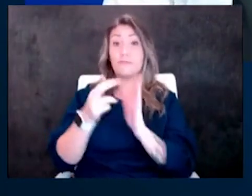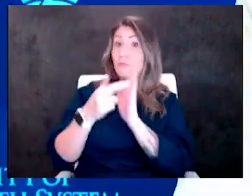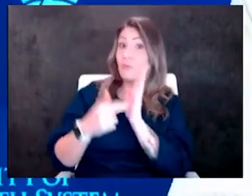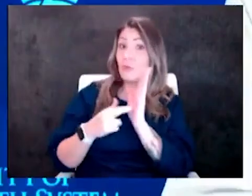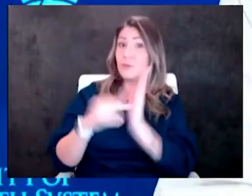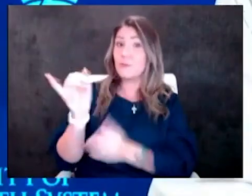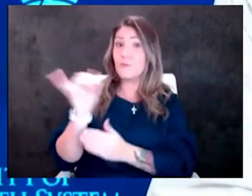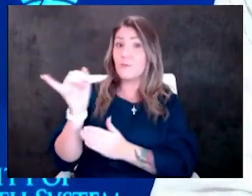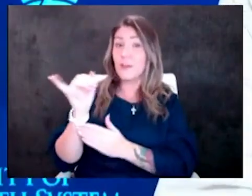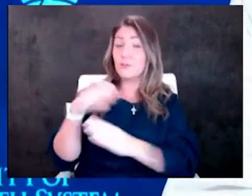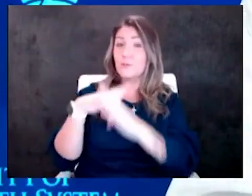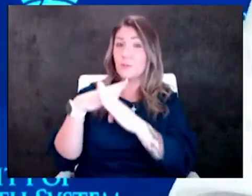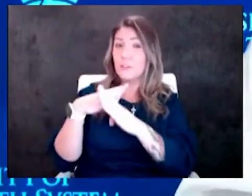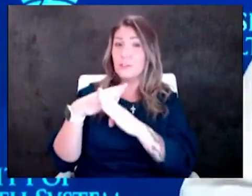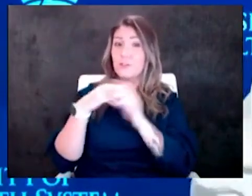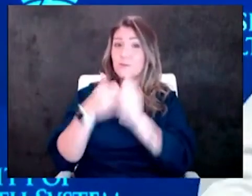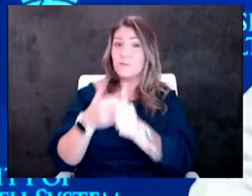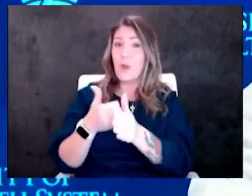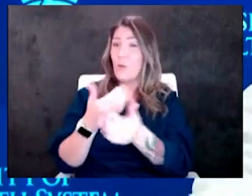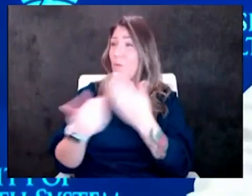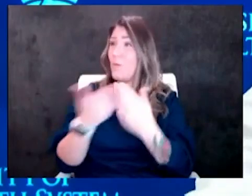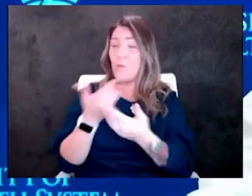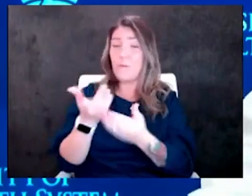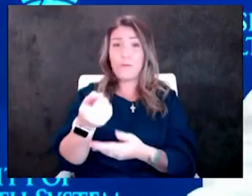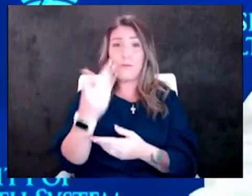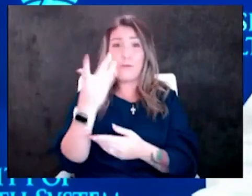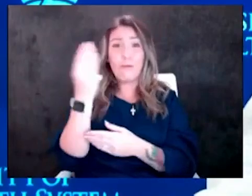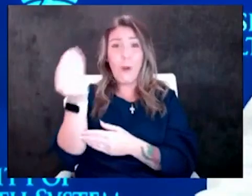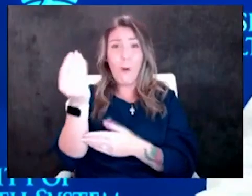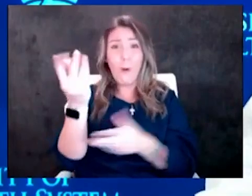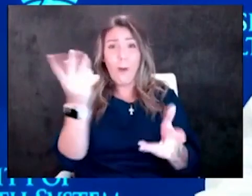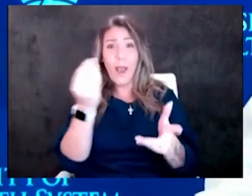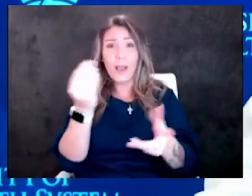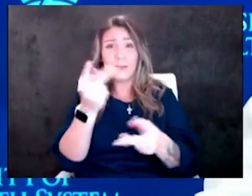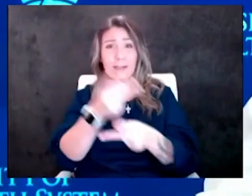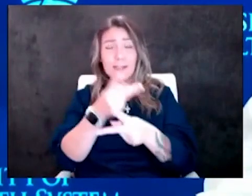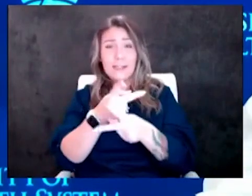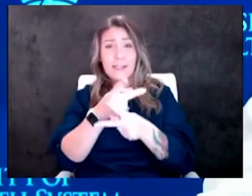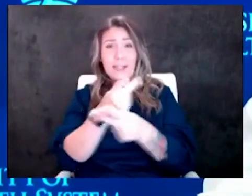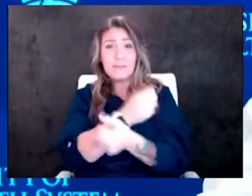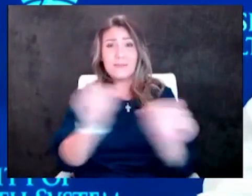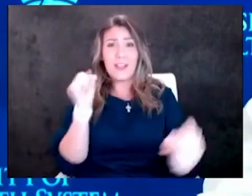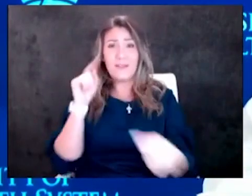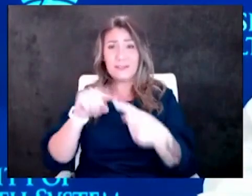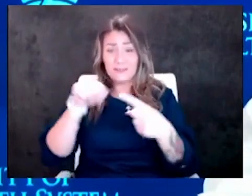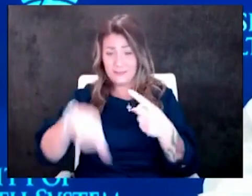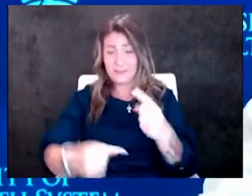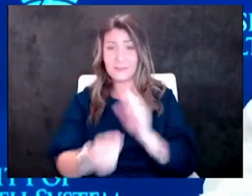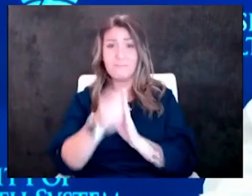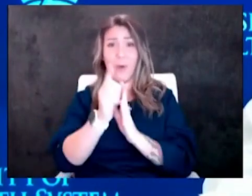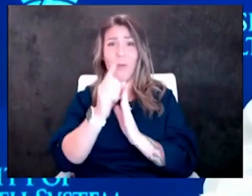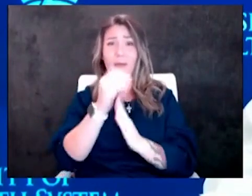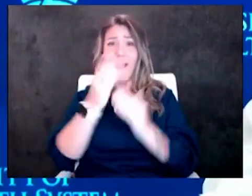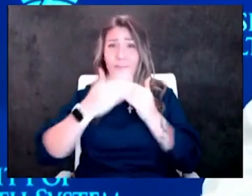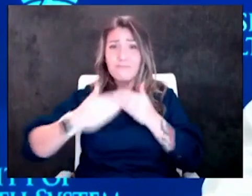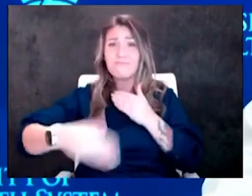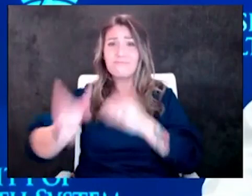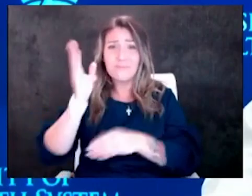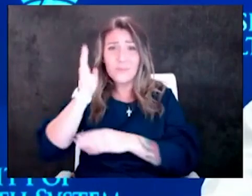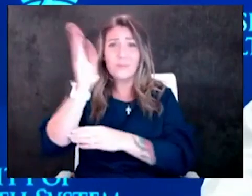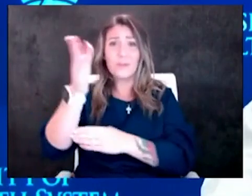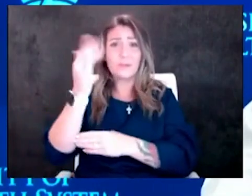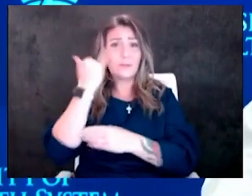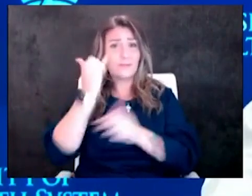follow you wherever you go, and they keep you safe up until this moment and every day forward. If you just follow them, you can stay safe, especially